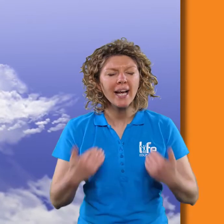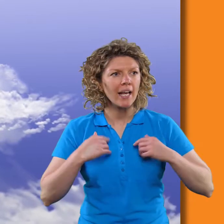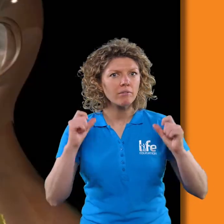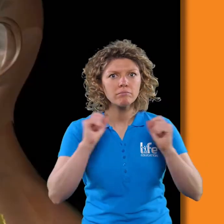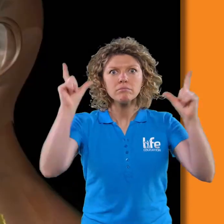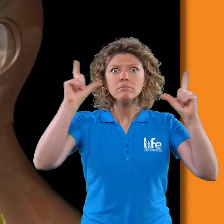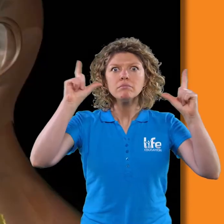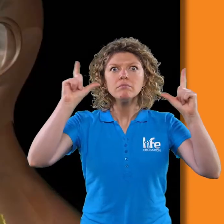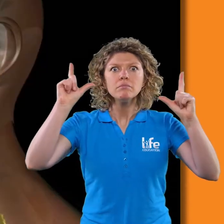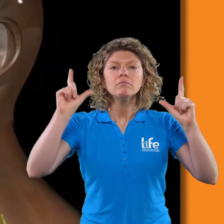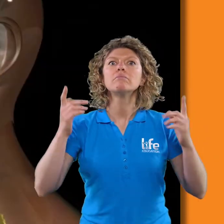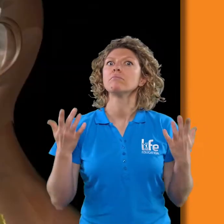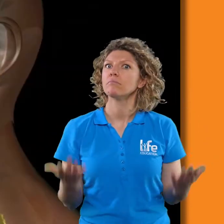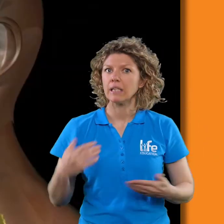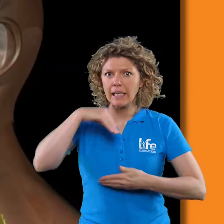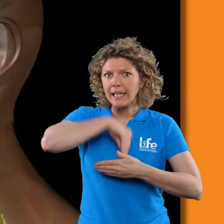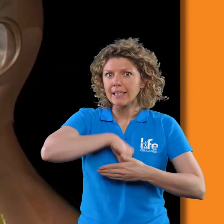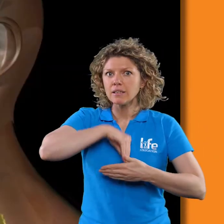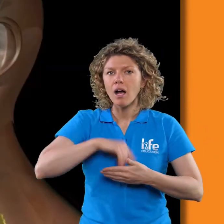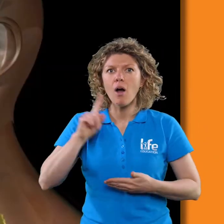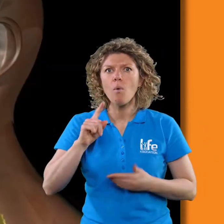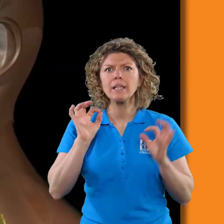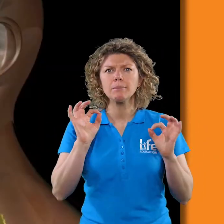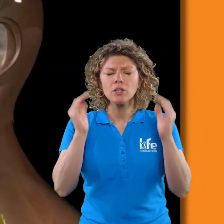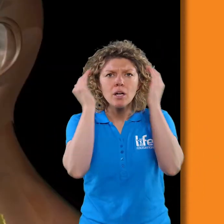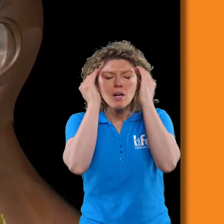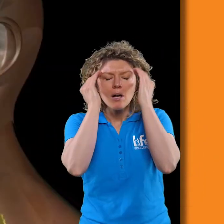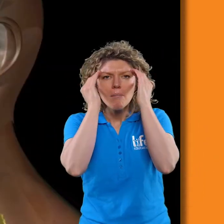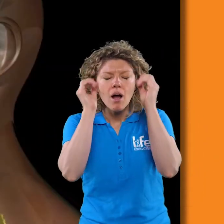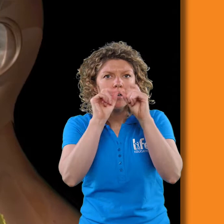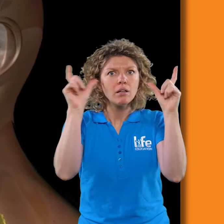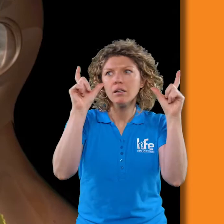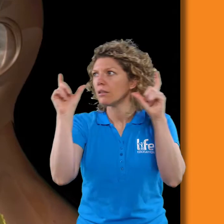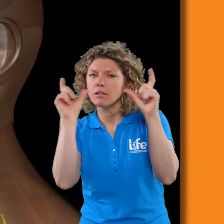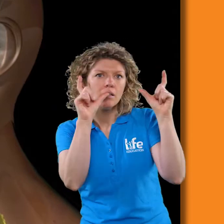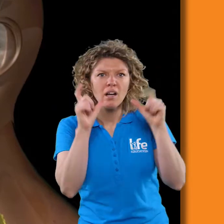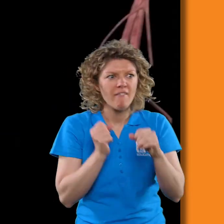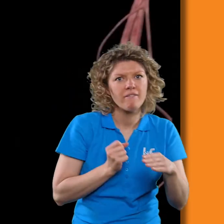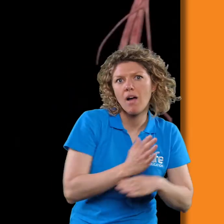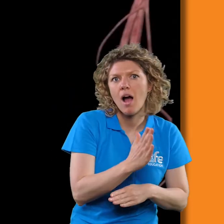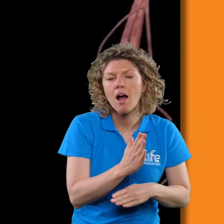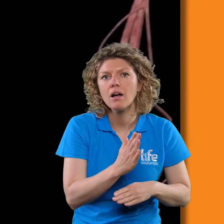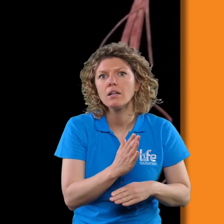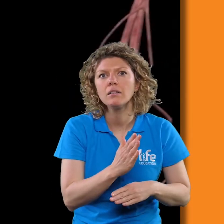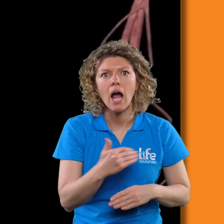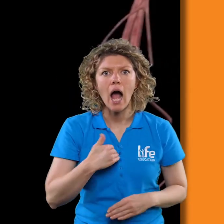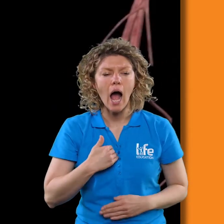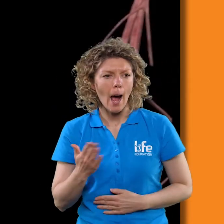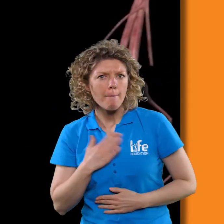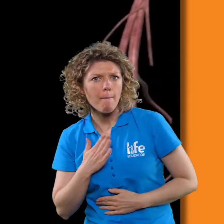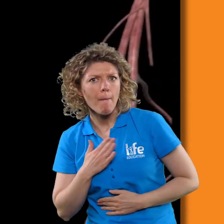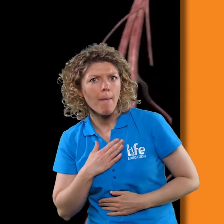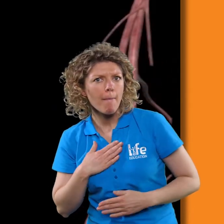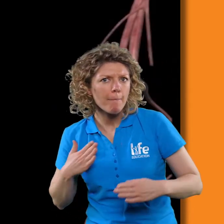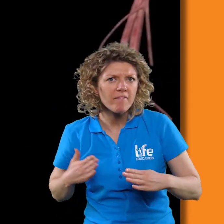These chemicals make our minds more alert and reactions and reflexes faster, our heart beats faster, and our muscles